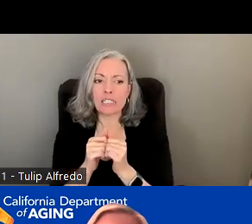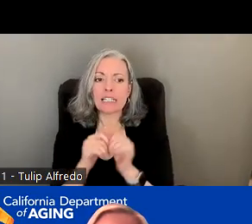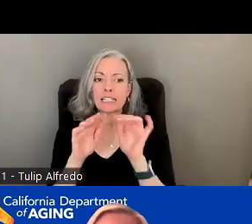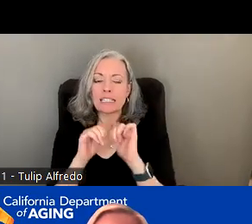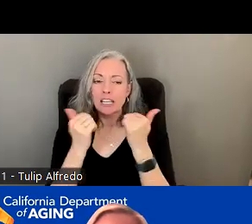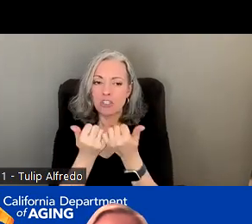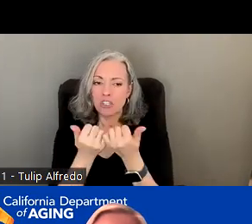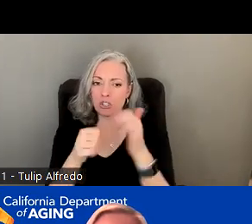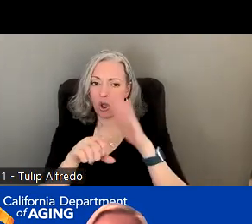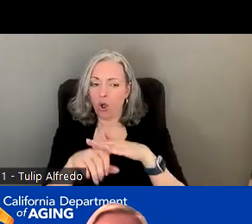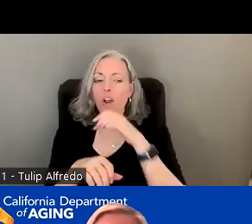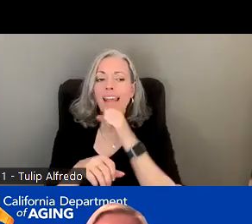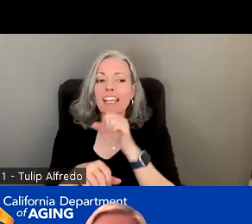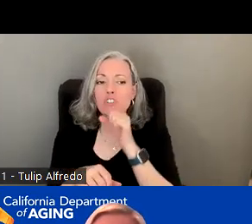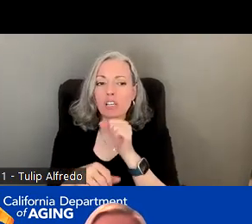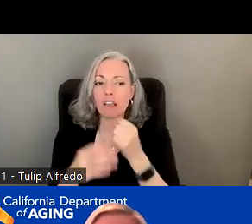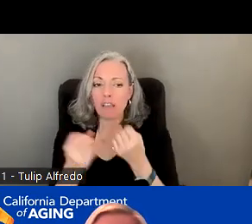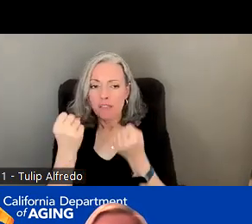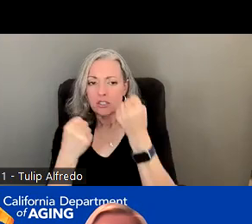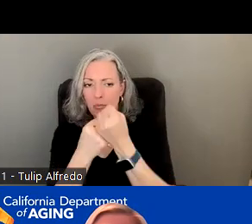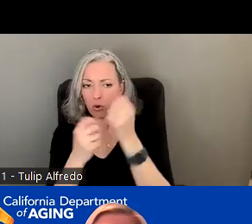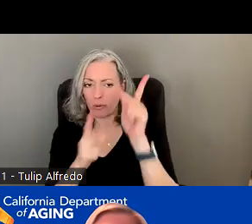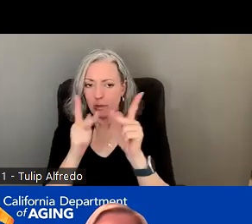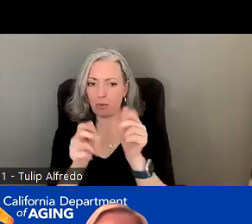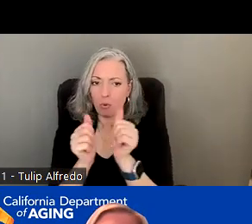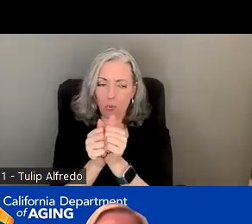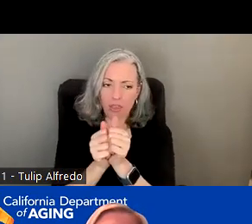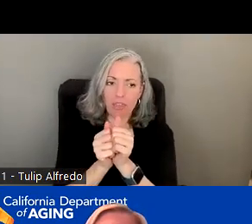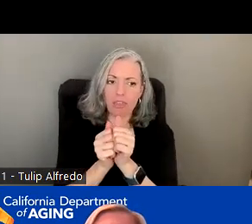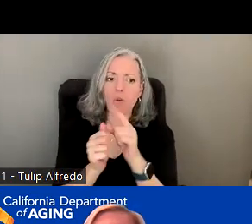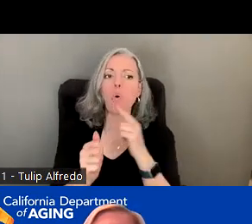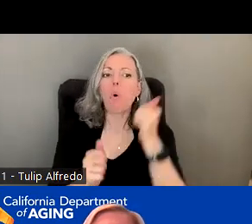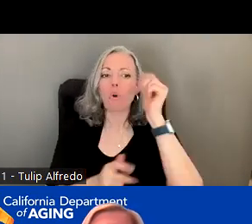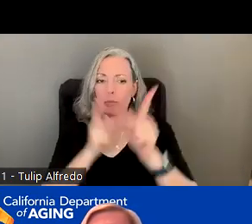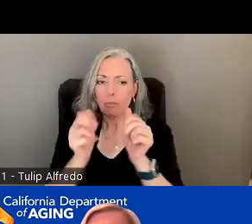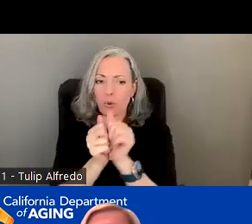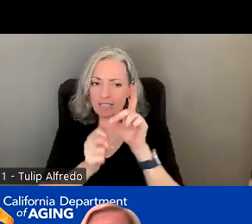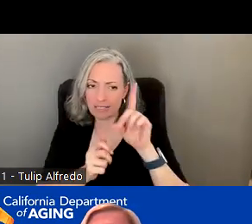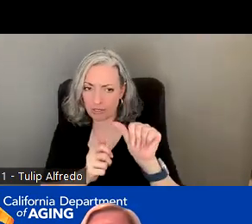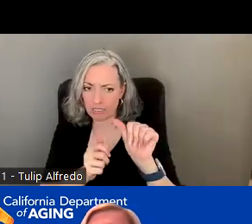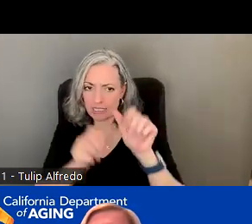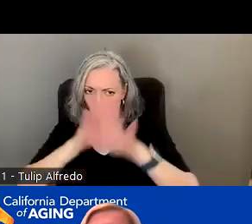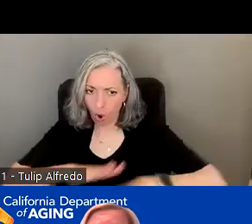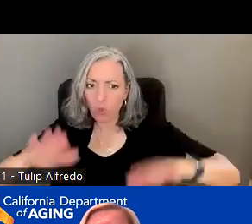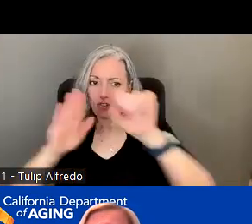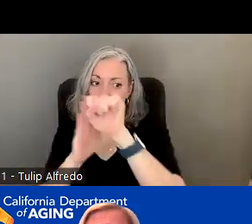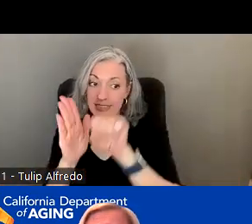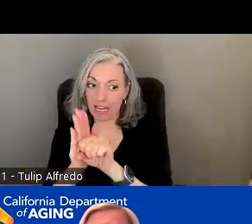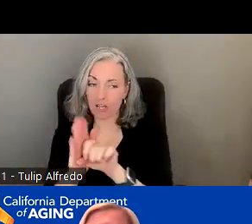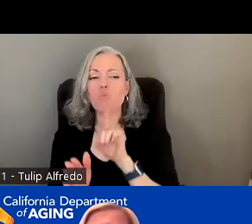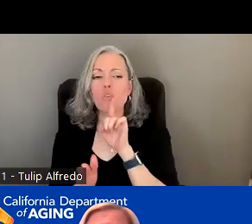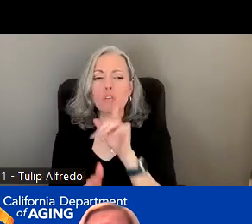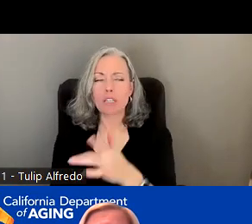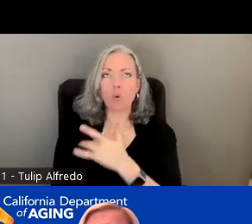that support older adults, people with disabilities, and family caregivers statewide. And so we're really heartened by